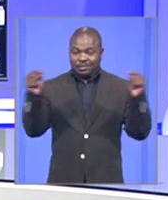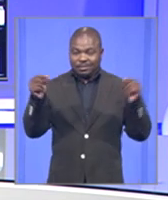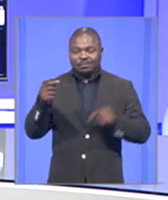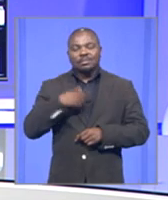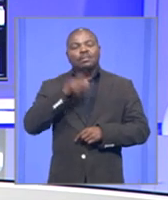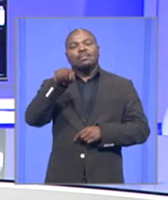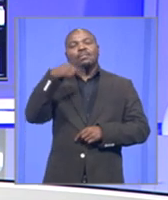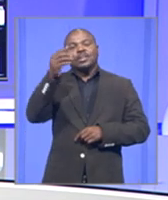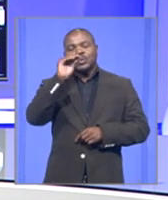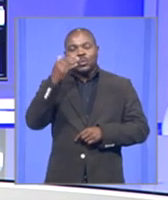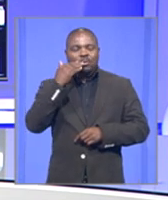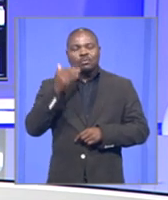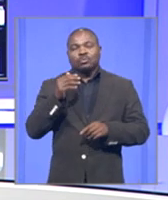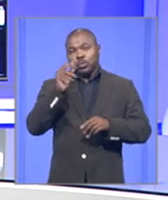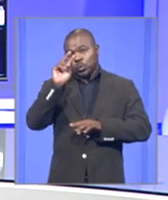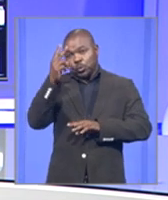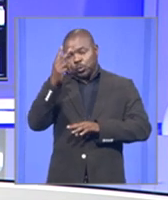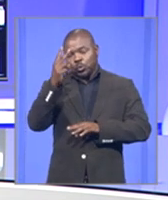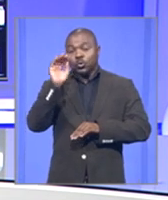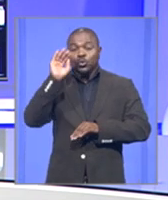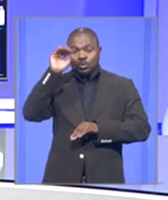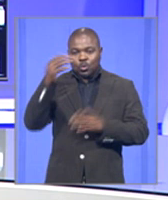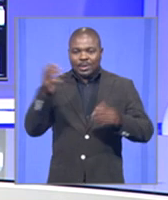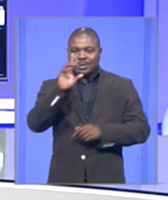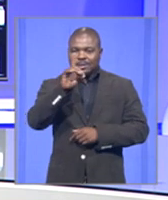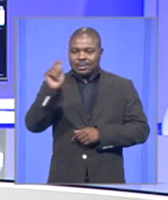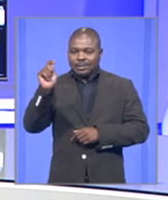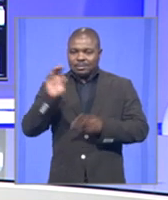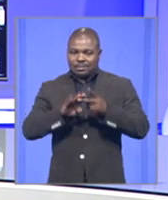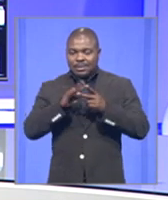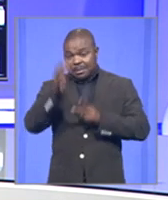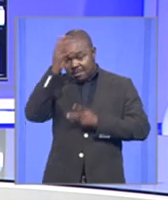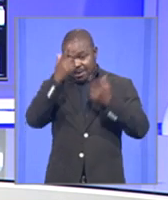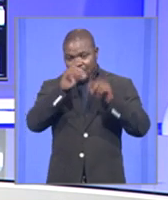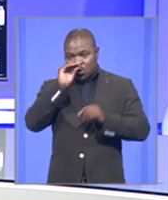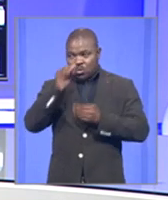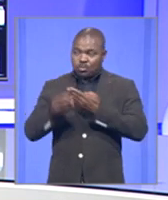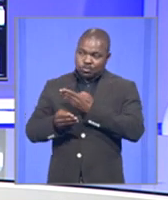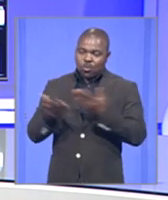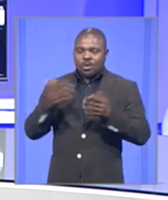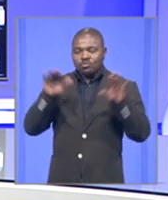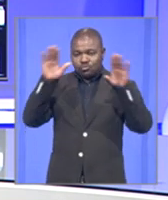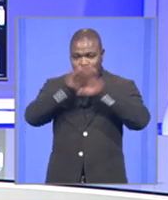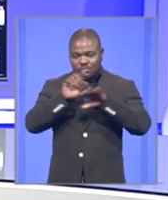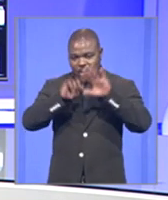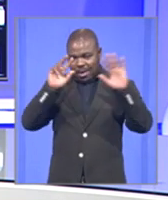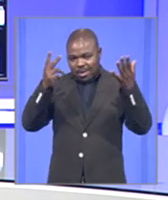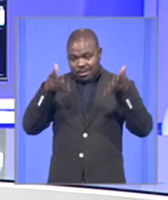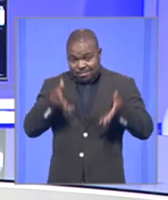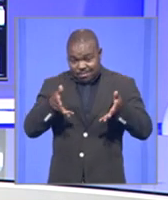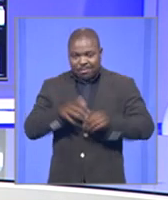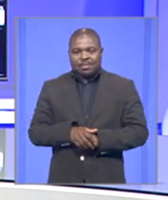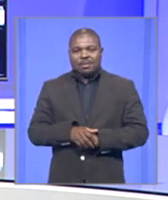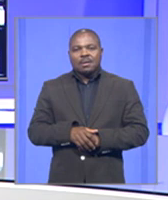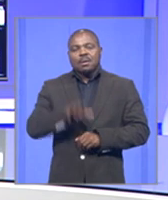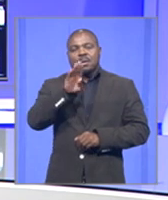ano kgaso e latelang e ka moso ka ura ya bobedi mo DTT mme o ka bogela ya sepedi ka ura ya borobedi maitseboa gone fano ga jana ke go